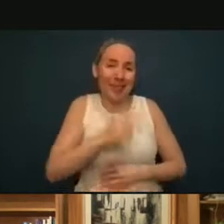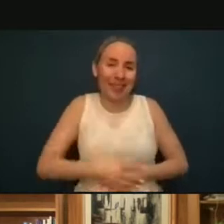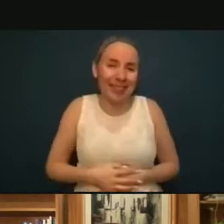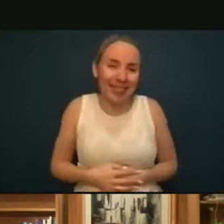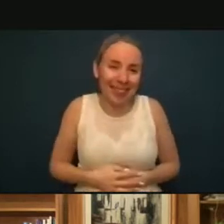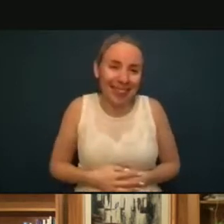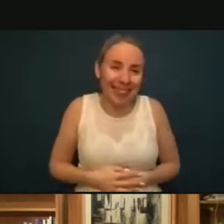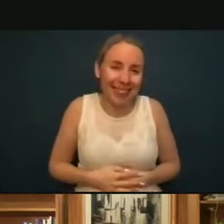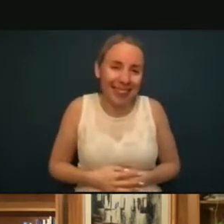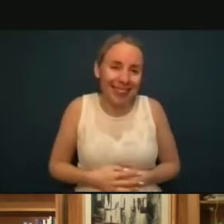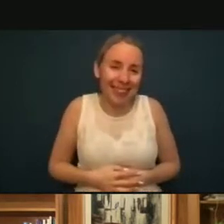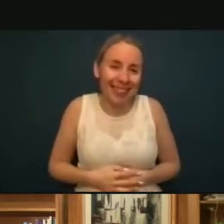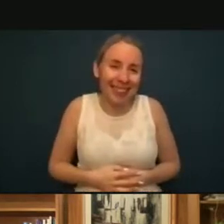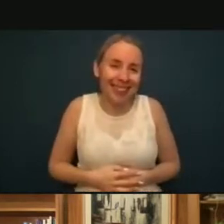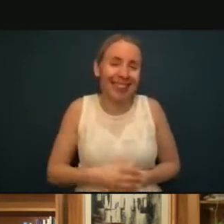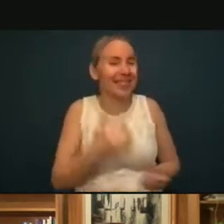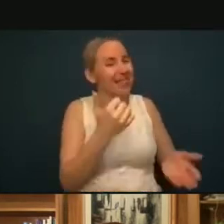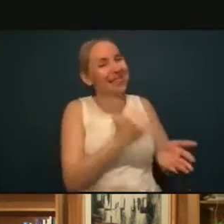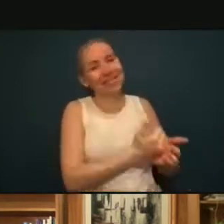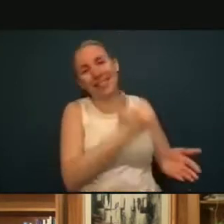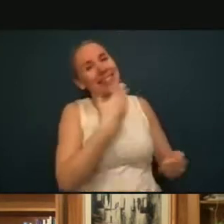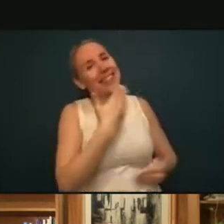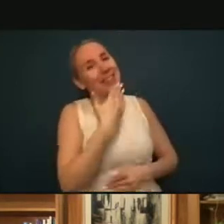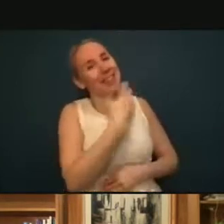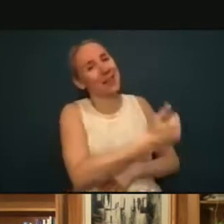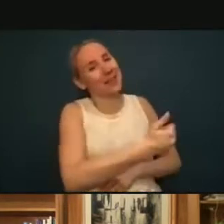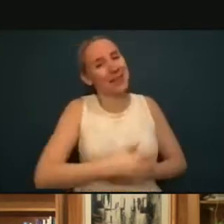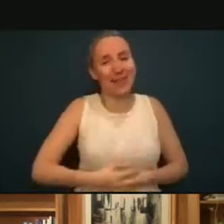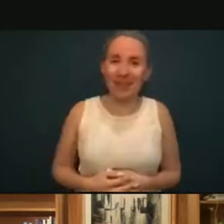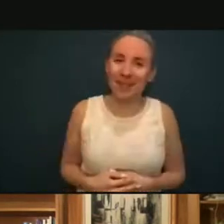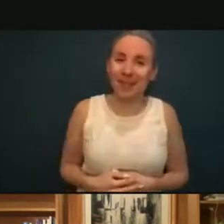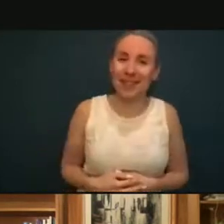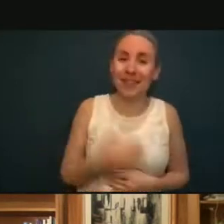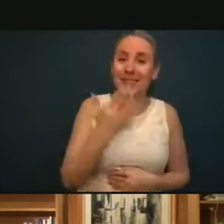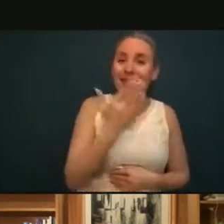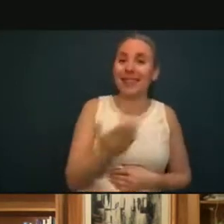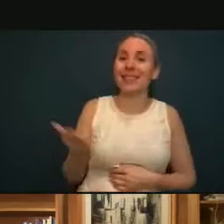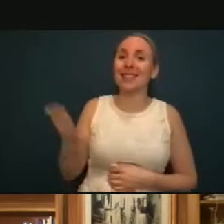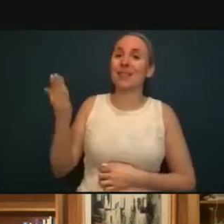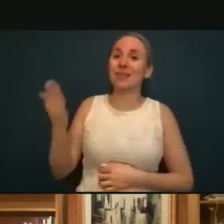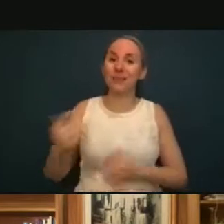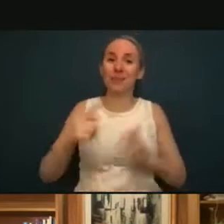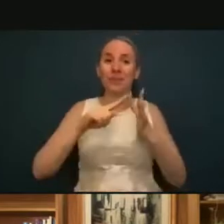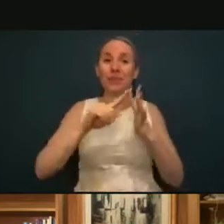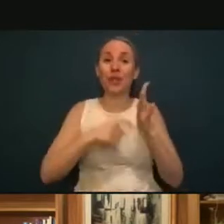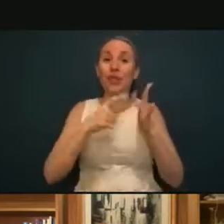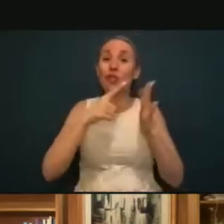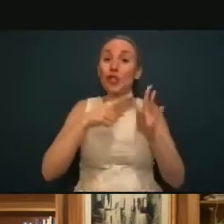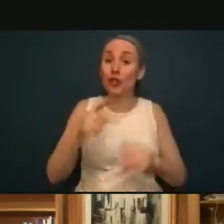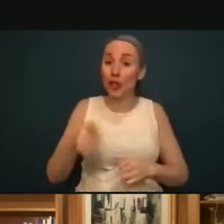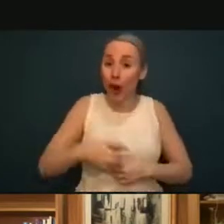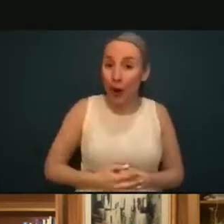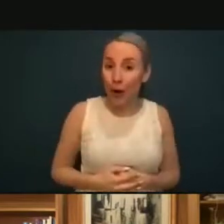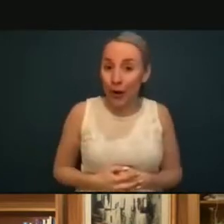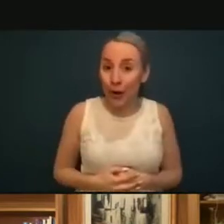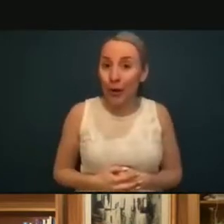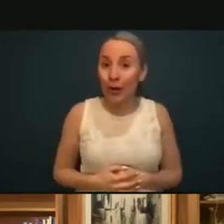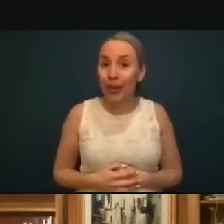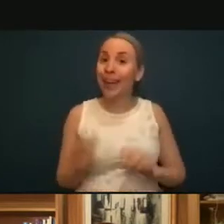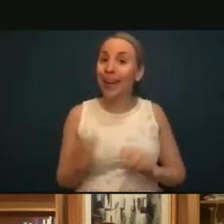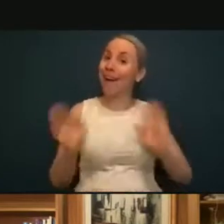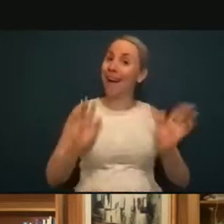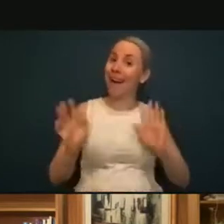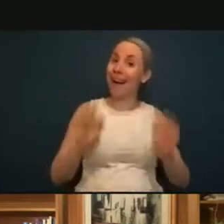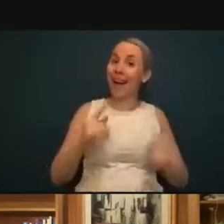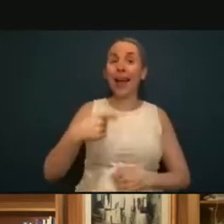Brilliant. Thank you so much, Alan. Joe, if you could introduce yourself, please. Yeah. Hi, everyone.